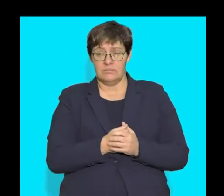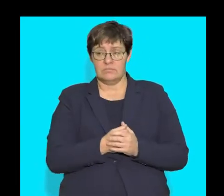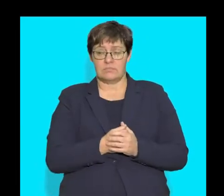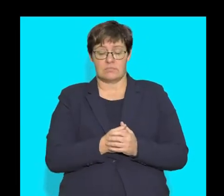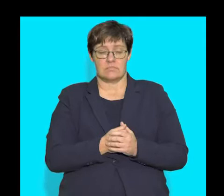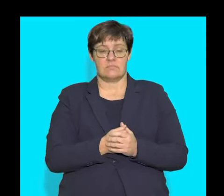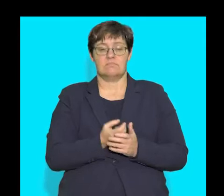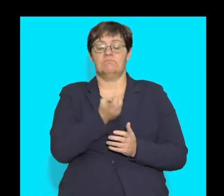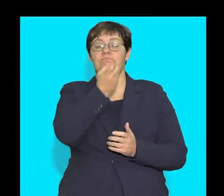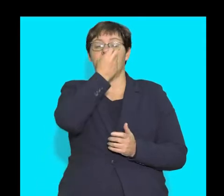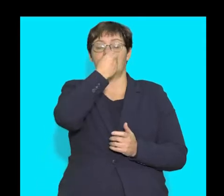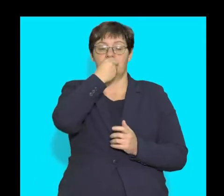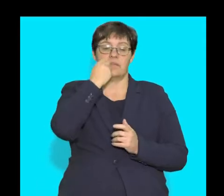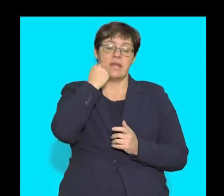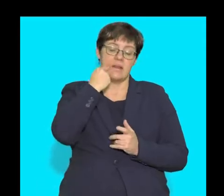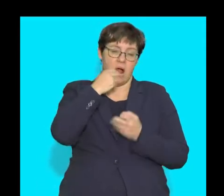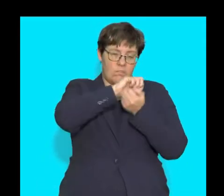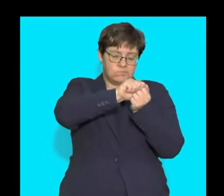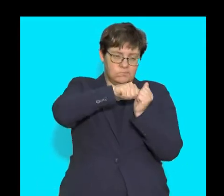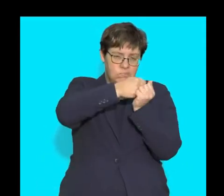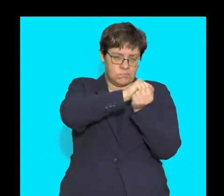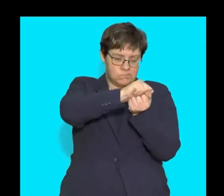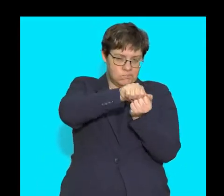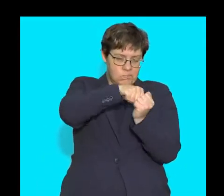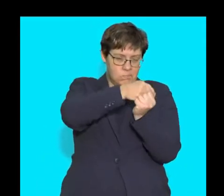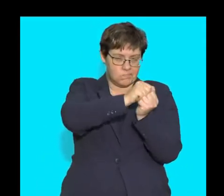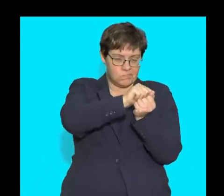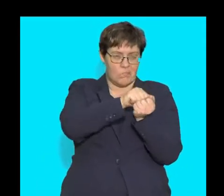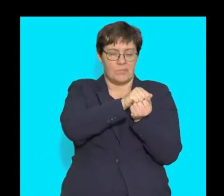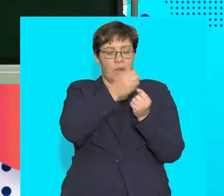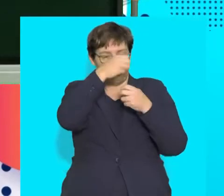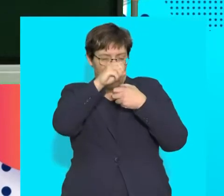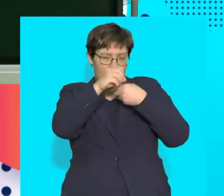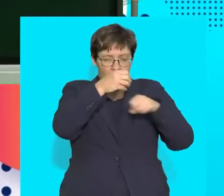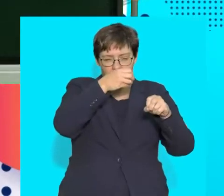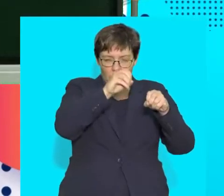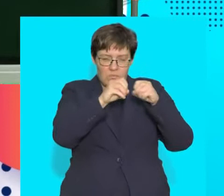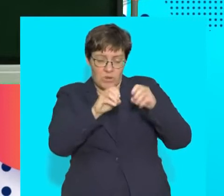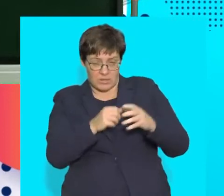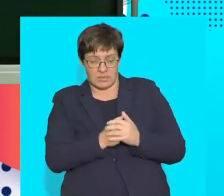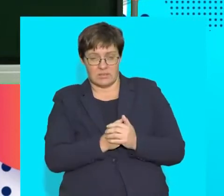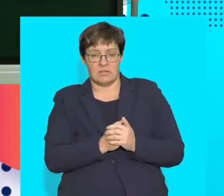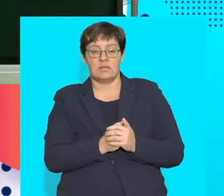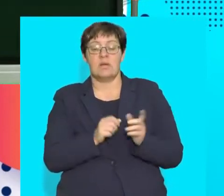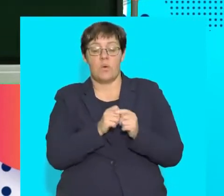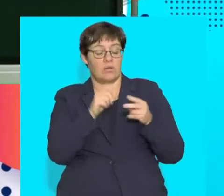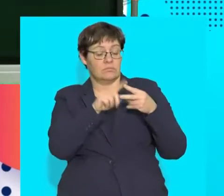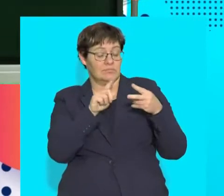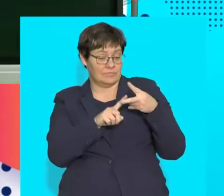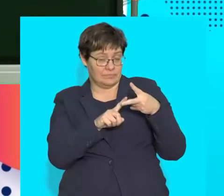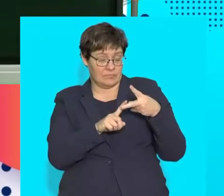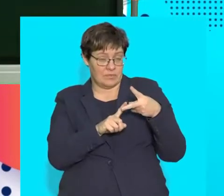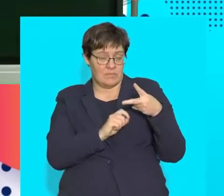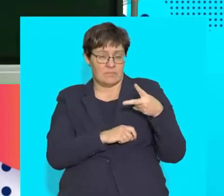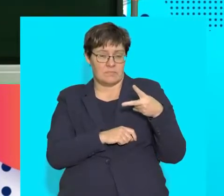The second process is digestion, and if we recall, digestion again means breaking that down. And digestion happens through